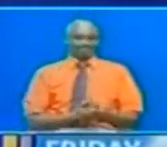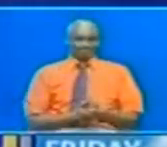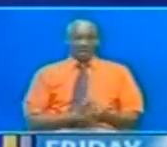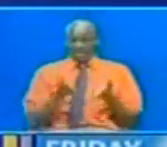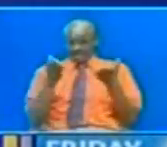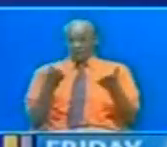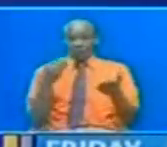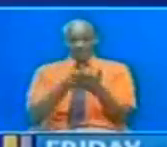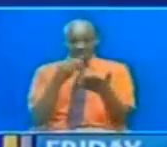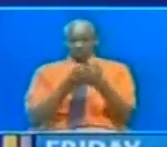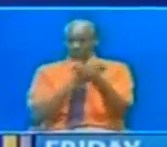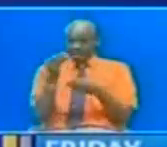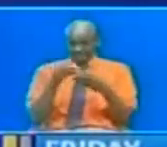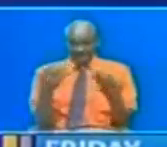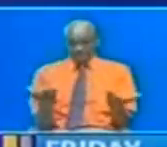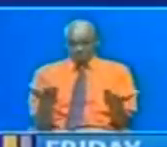have the financial markets review.